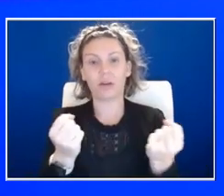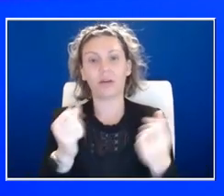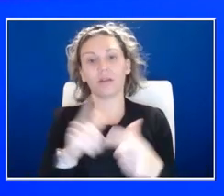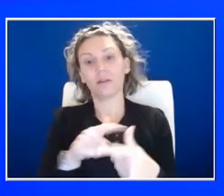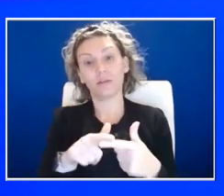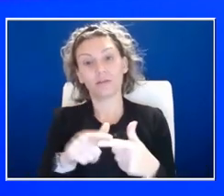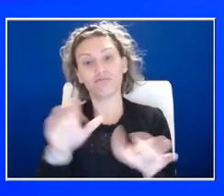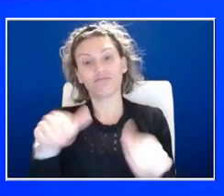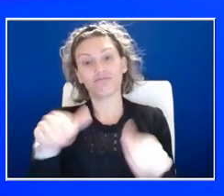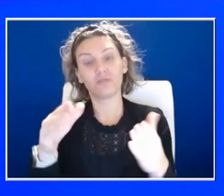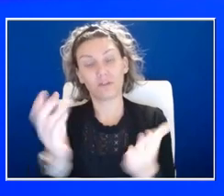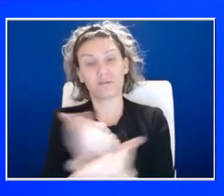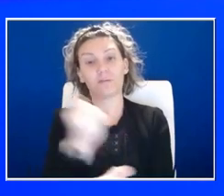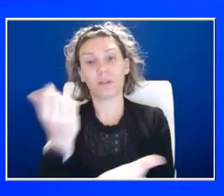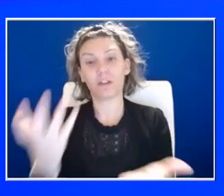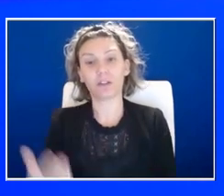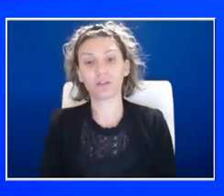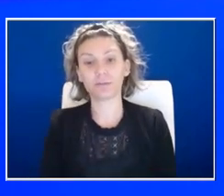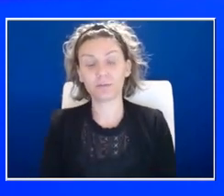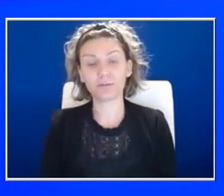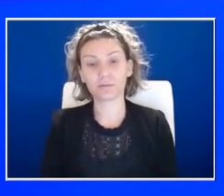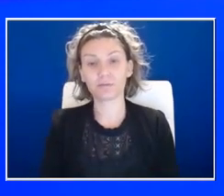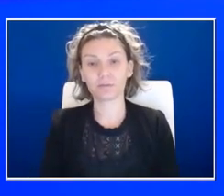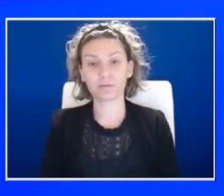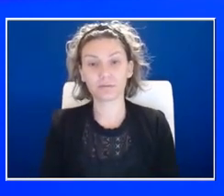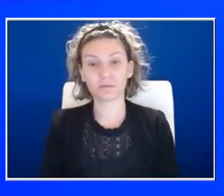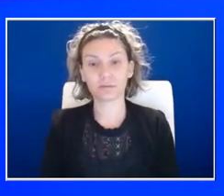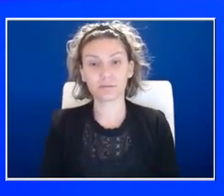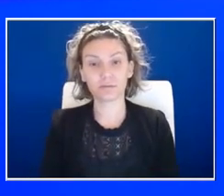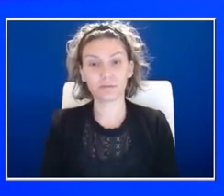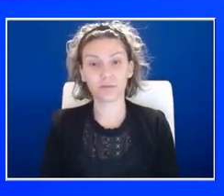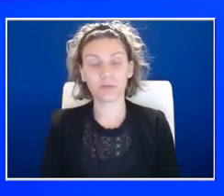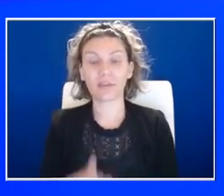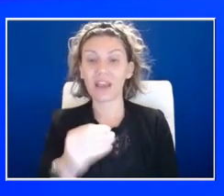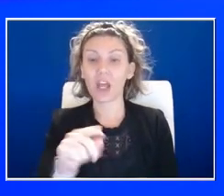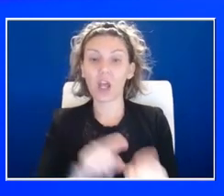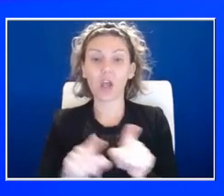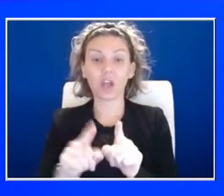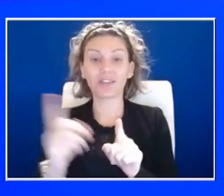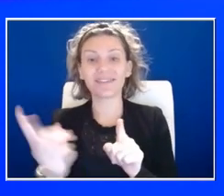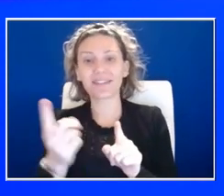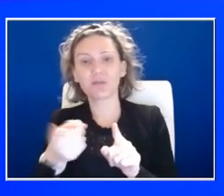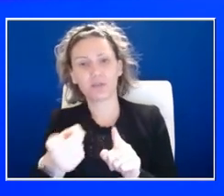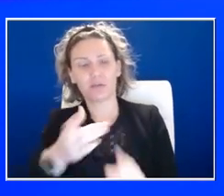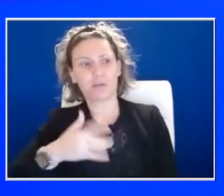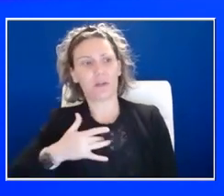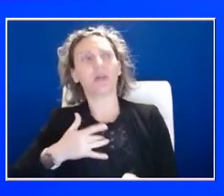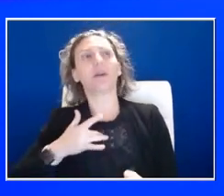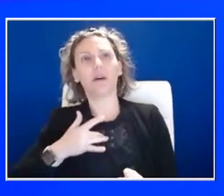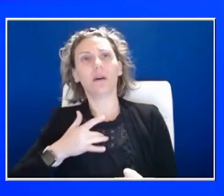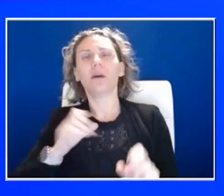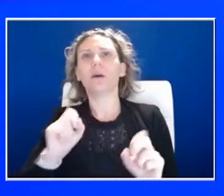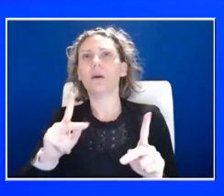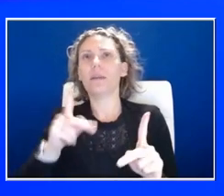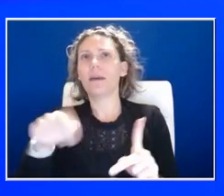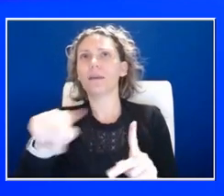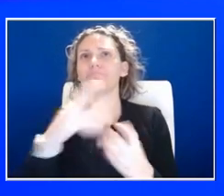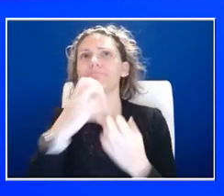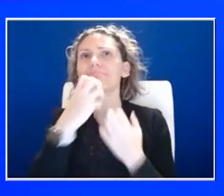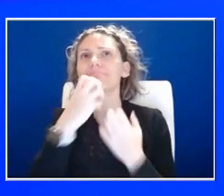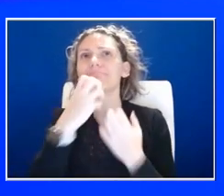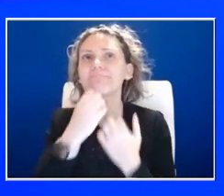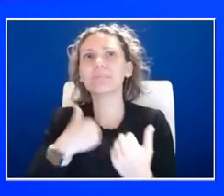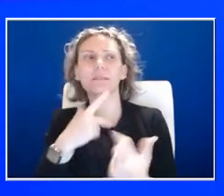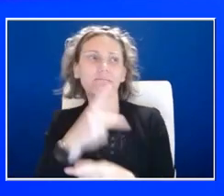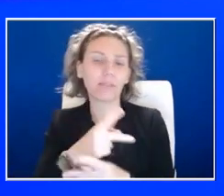advantage. Right. And it's also somebody that you feel like cares for you when you go there, and they're looking at your